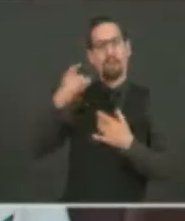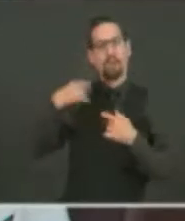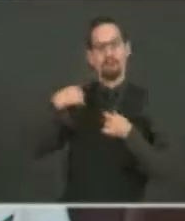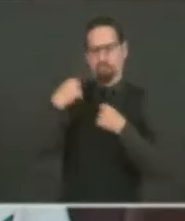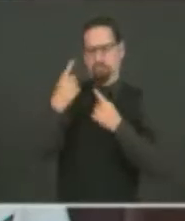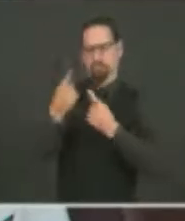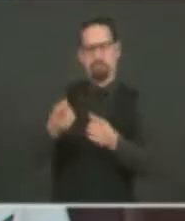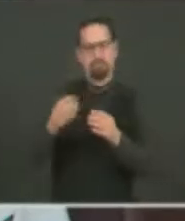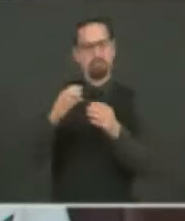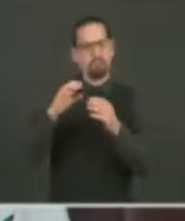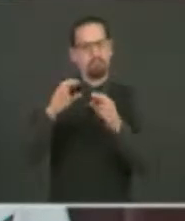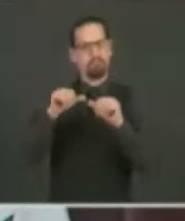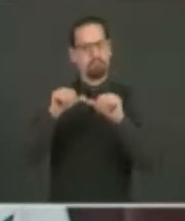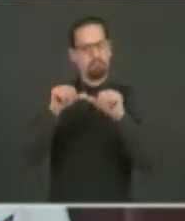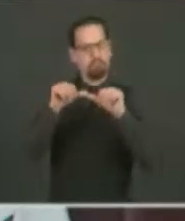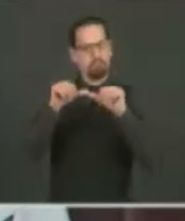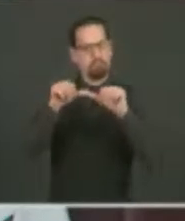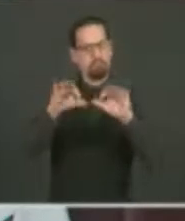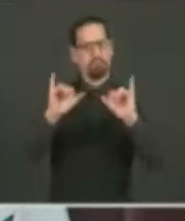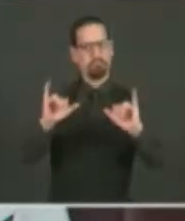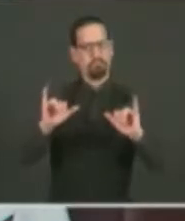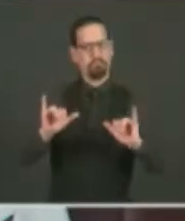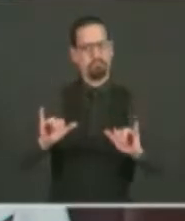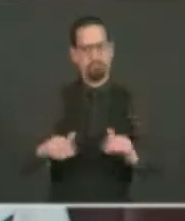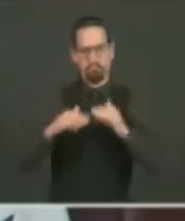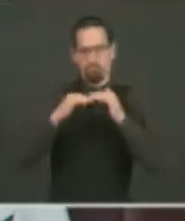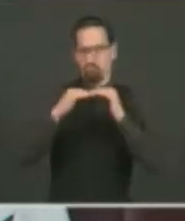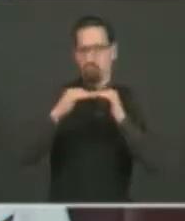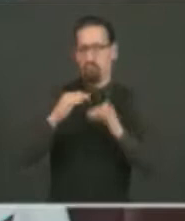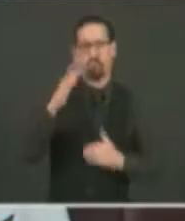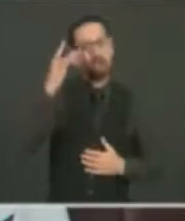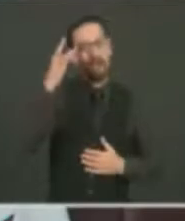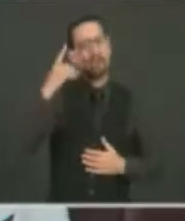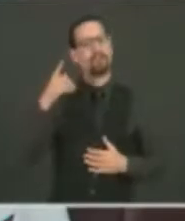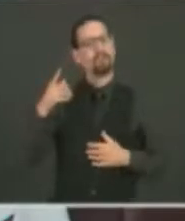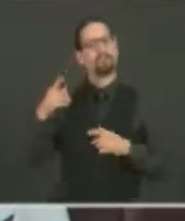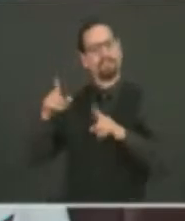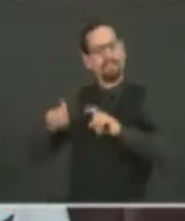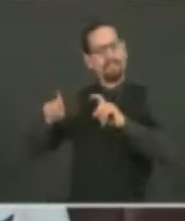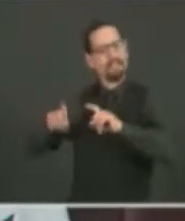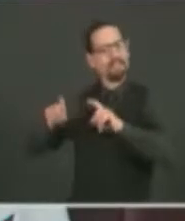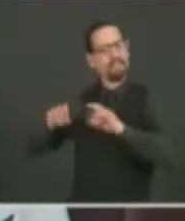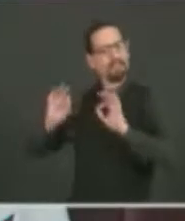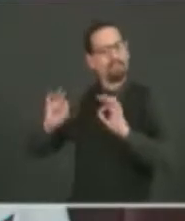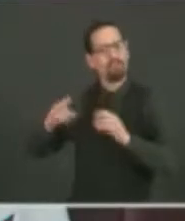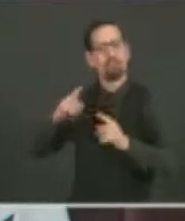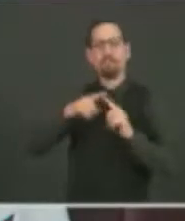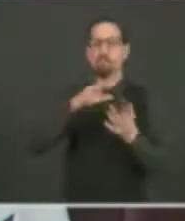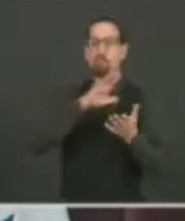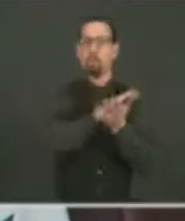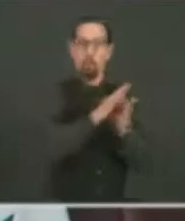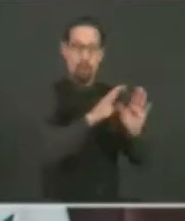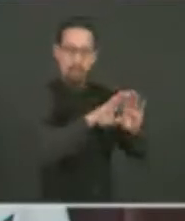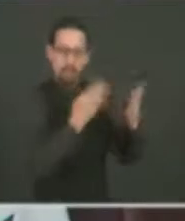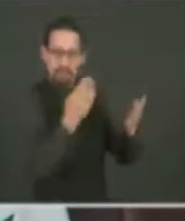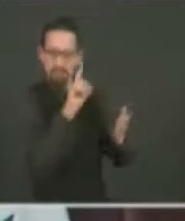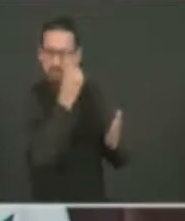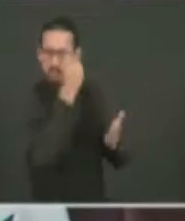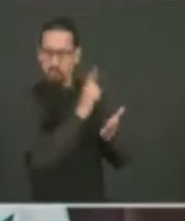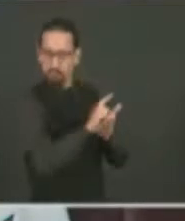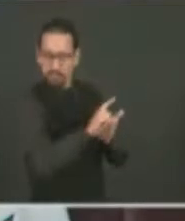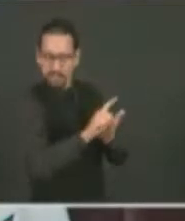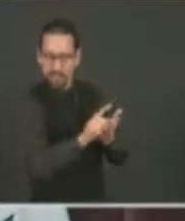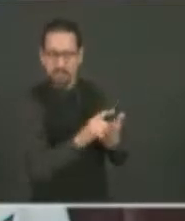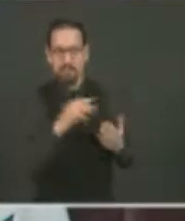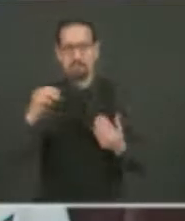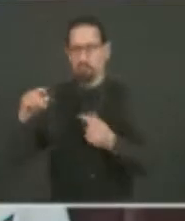open. So, and they're working very well. And I just want to remind